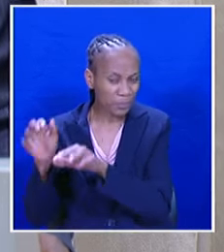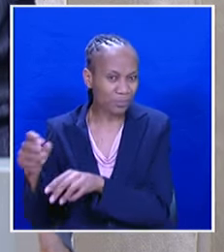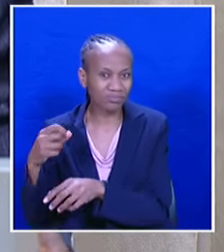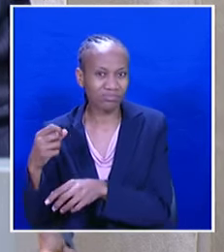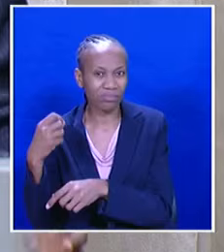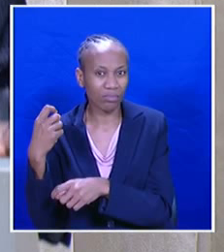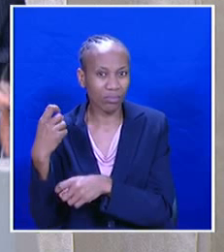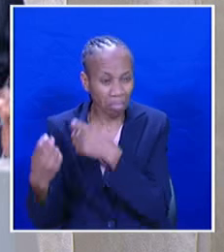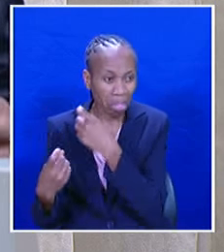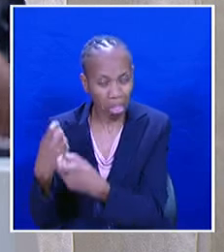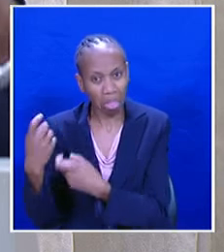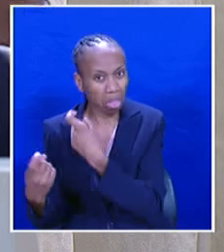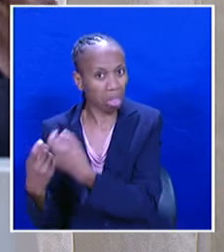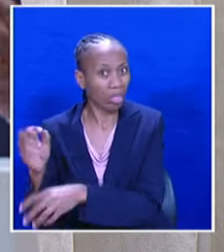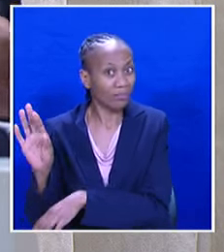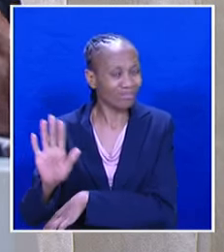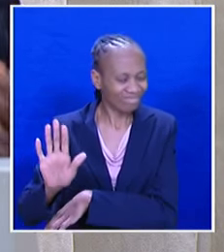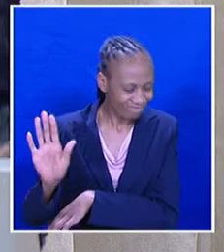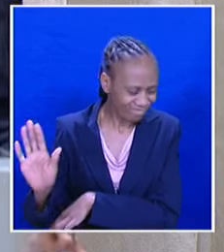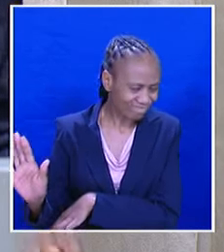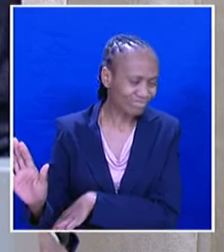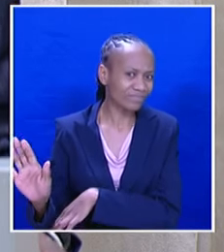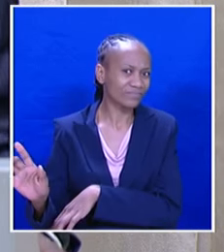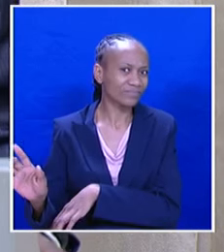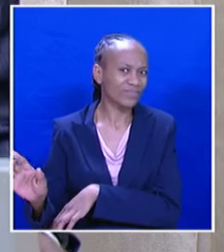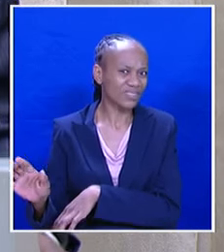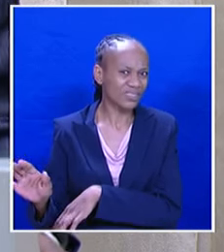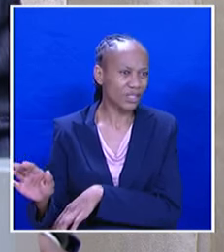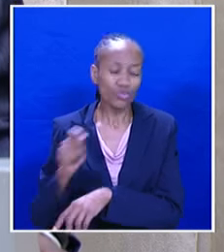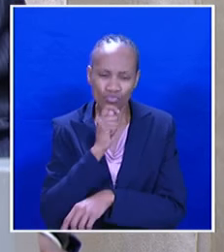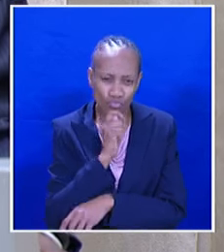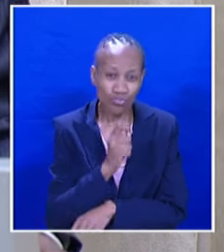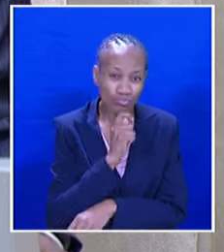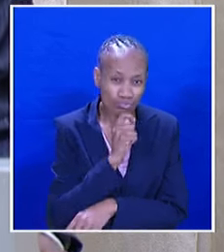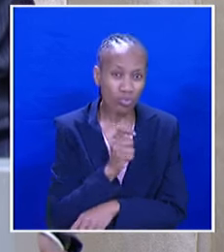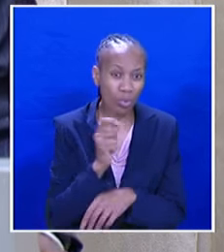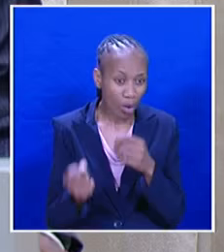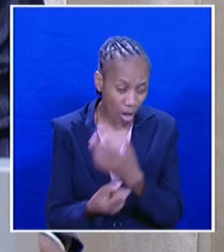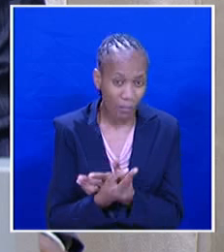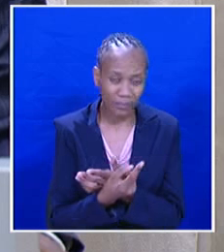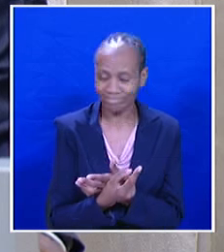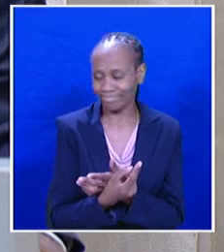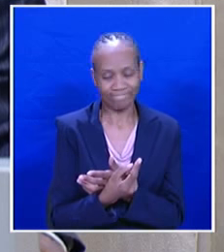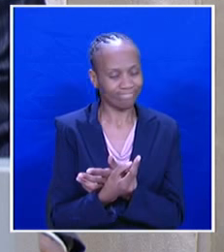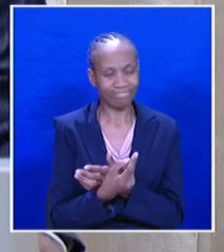are things that they are imagining, clearly, and I think we should rely on what